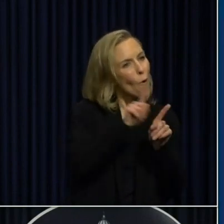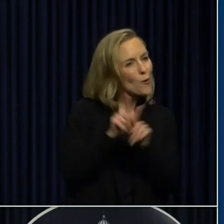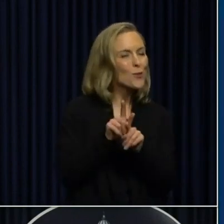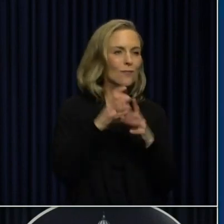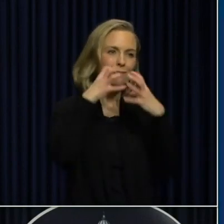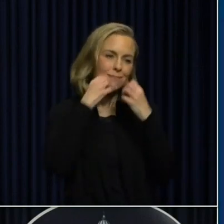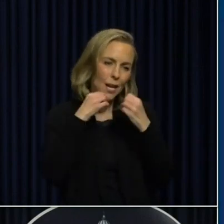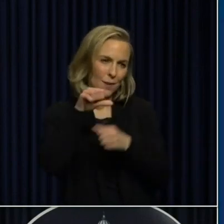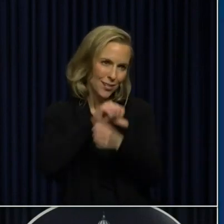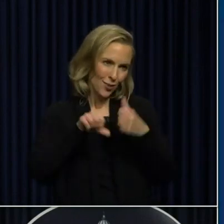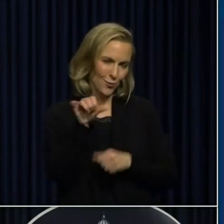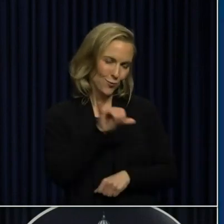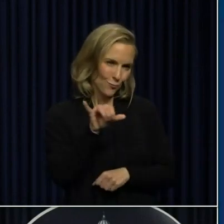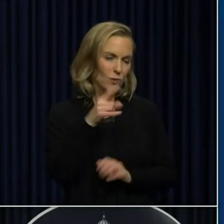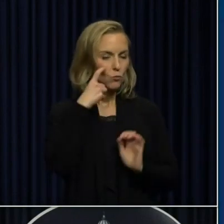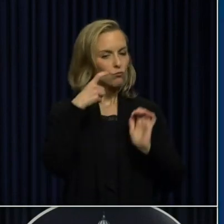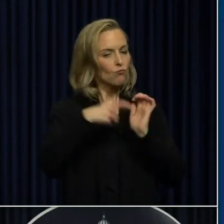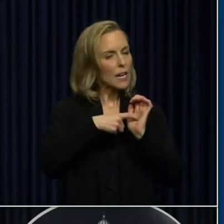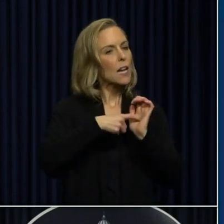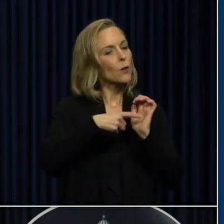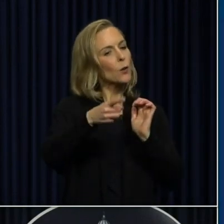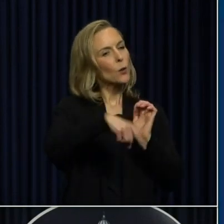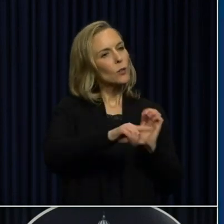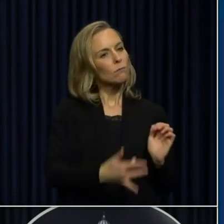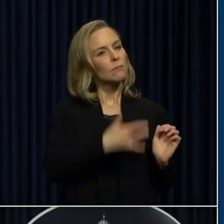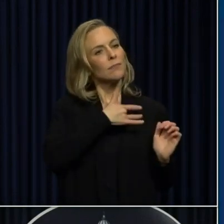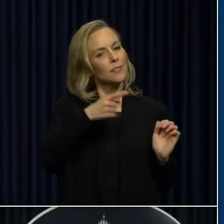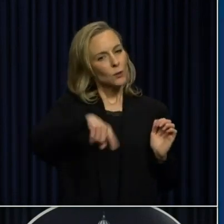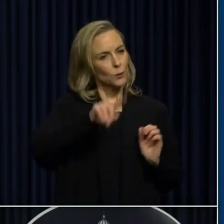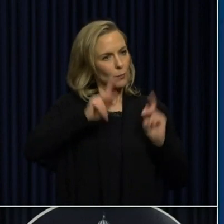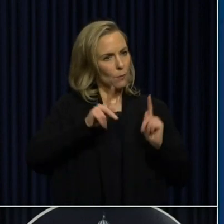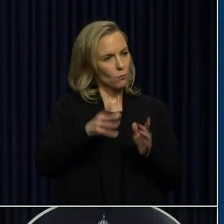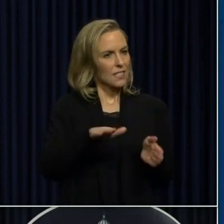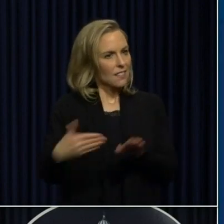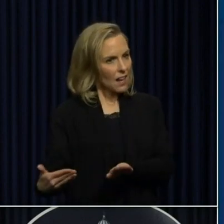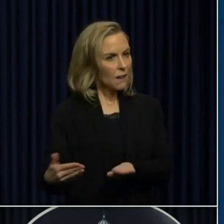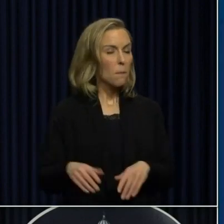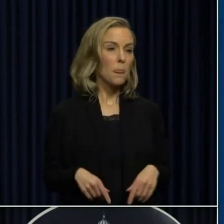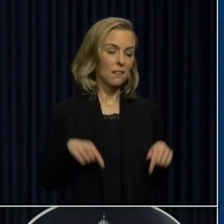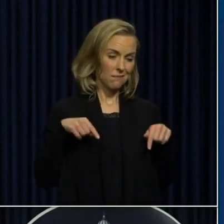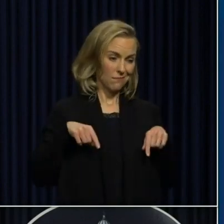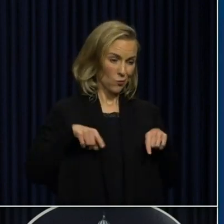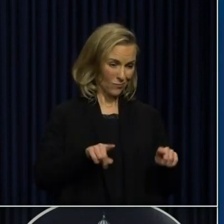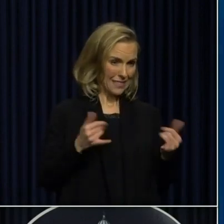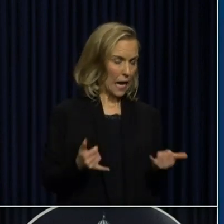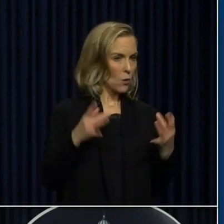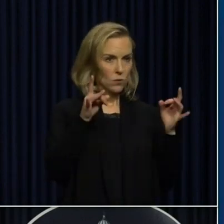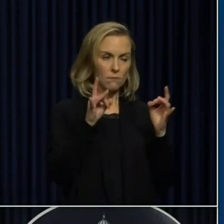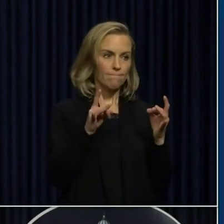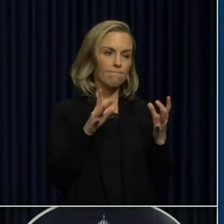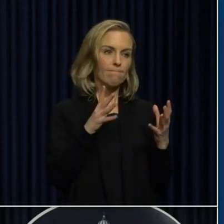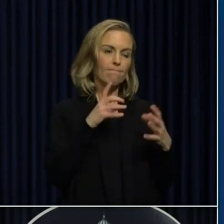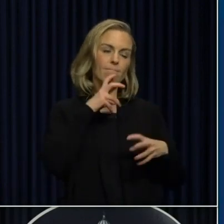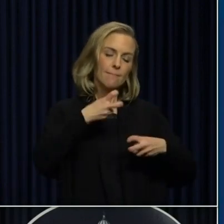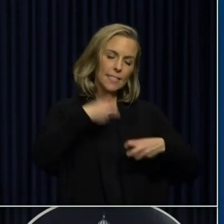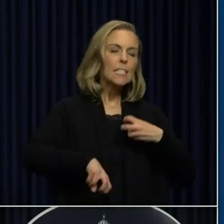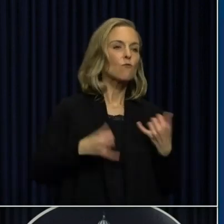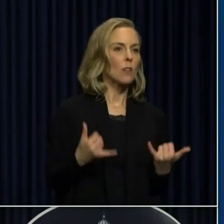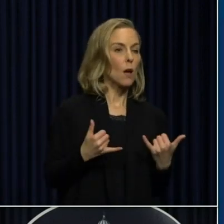we recognize those that we've lost. We're in the midst of something difficult, but our response is